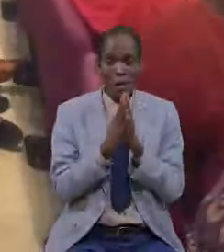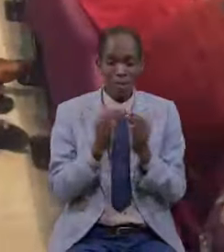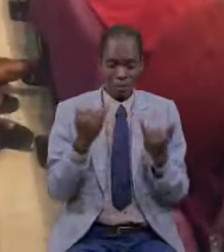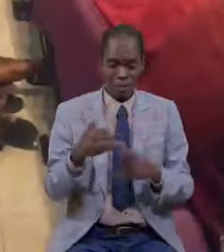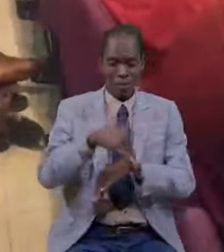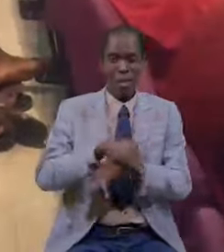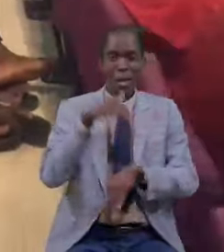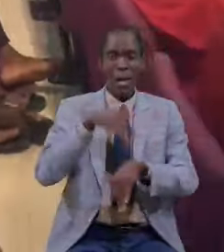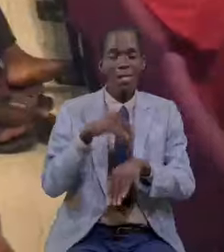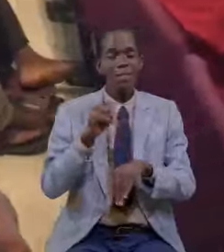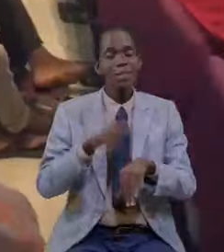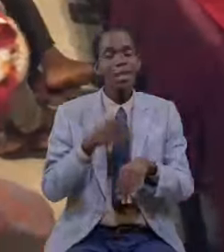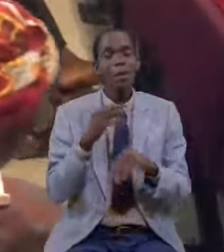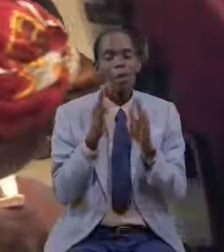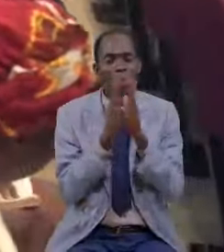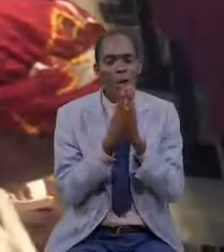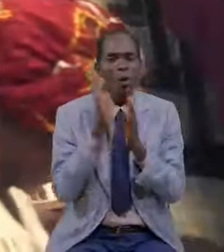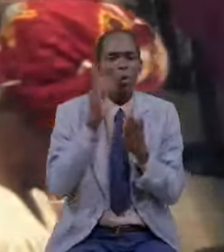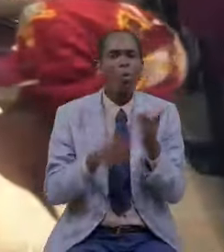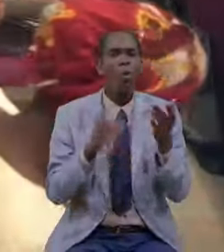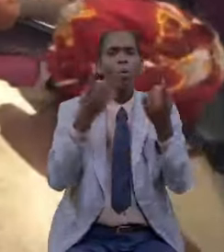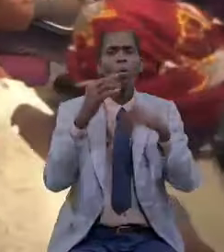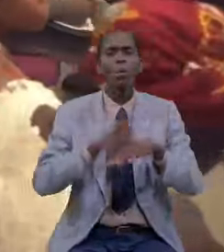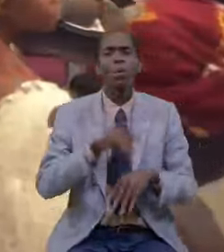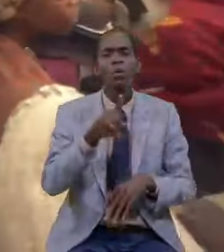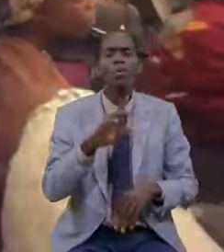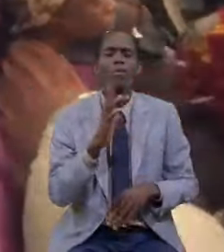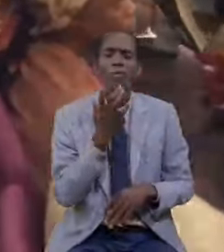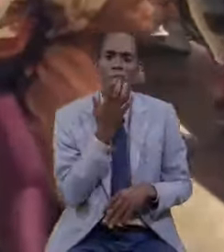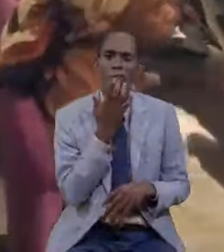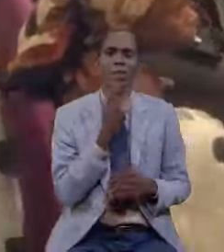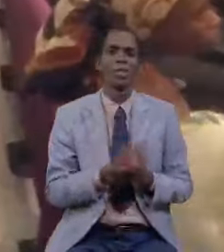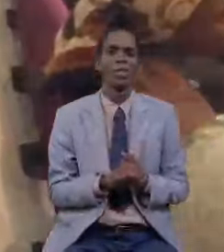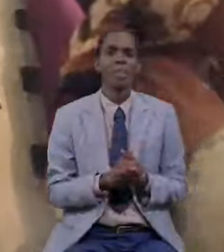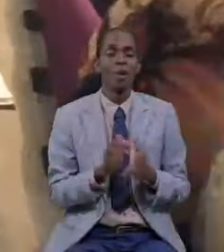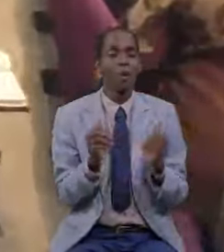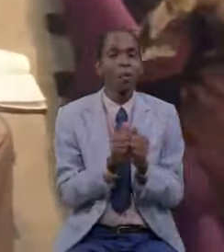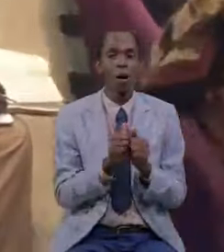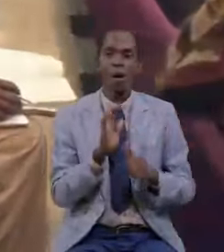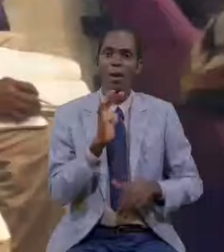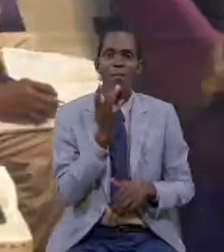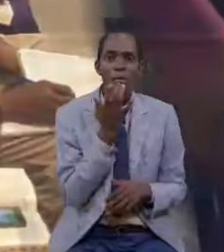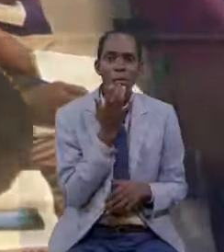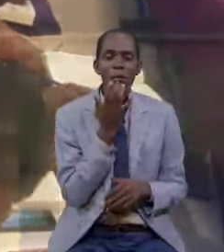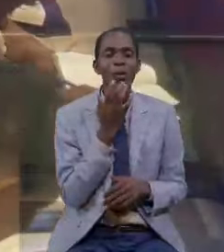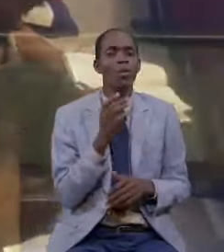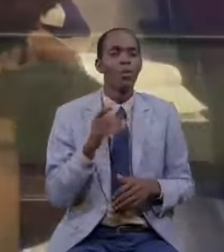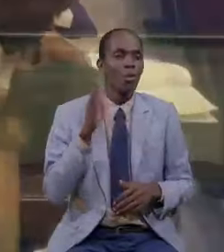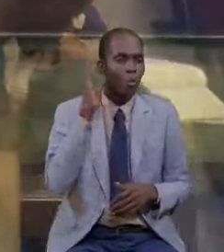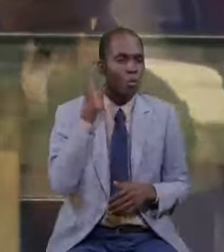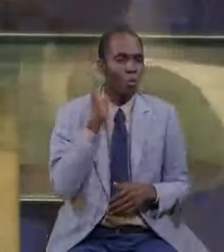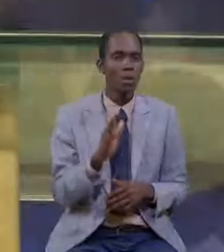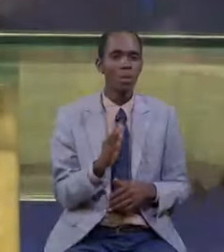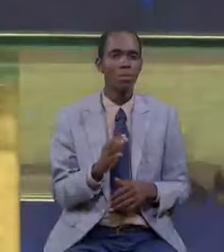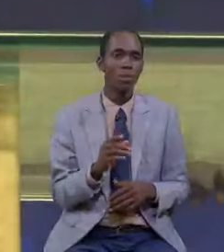prayer, what's coming upon your life tonight? Favor. With favor wilt thou compass